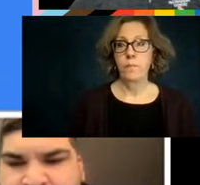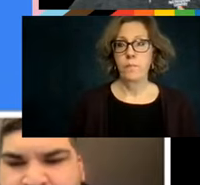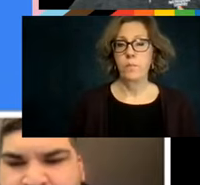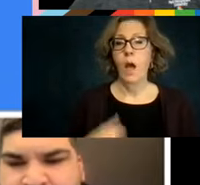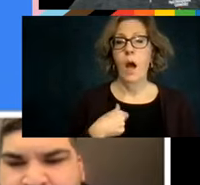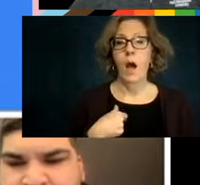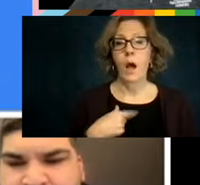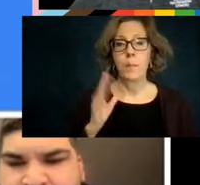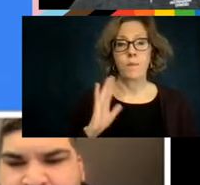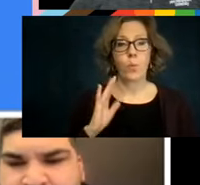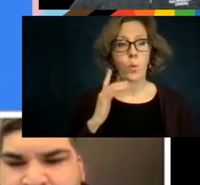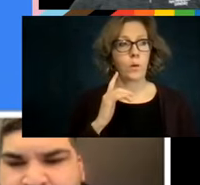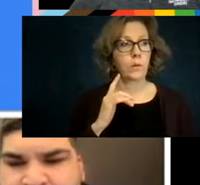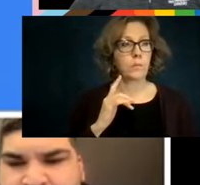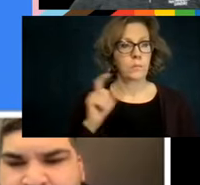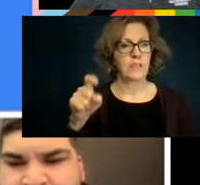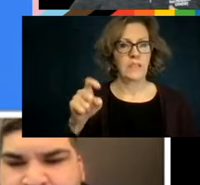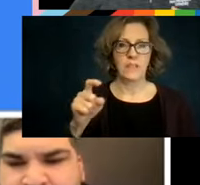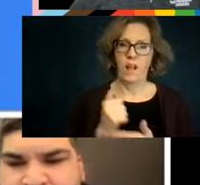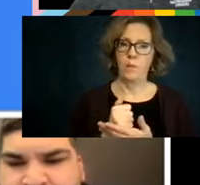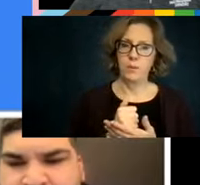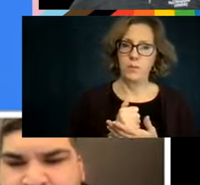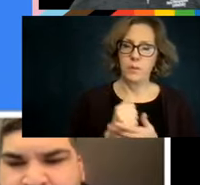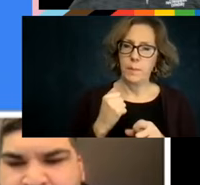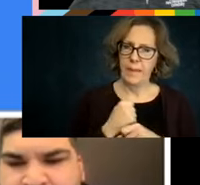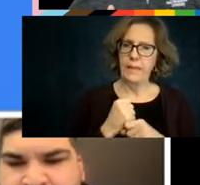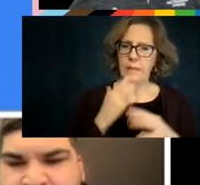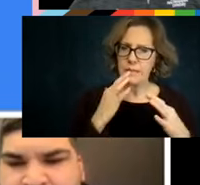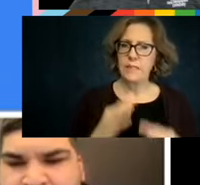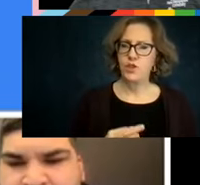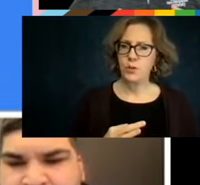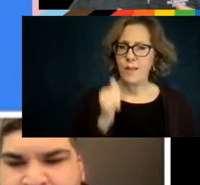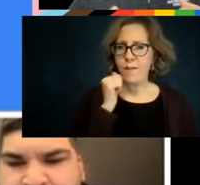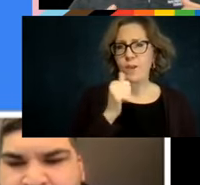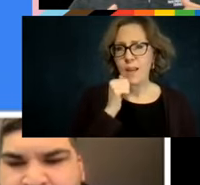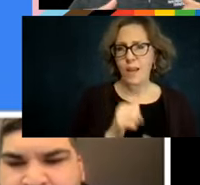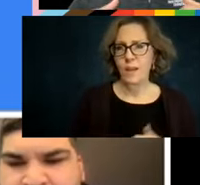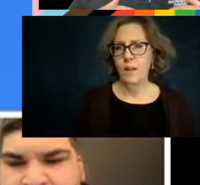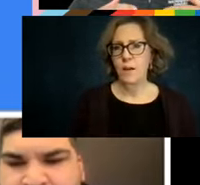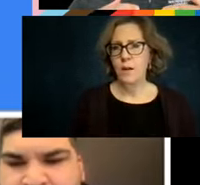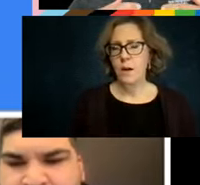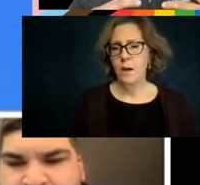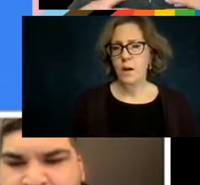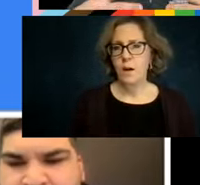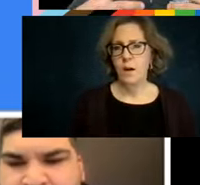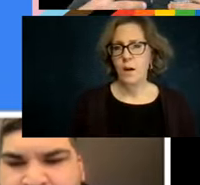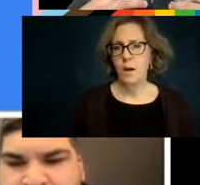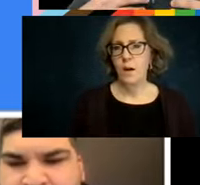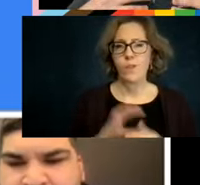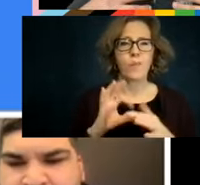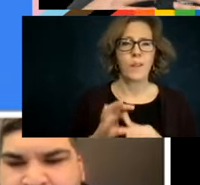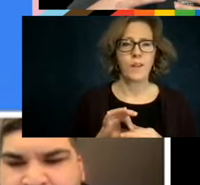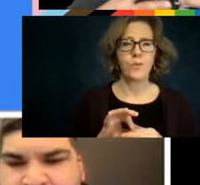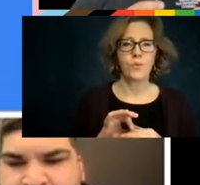needed help making decisions on a day-to-day life when it came to helping with